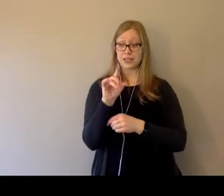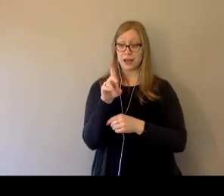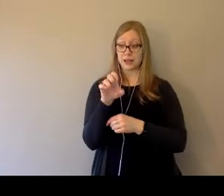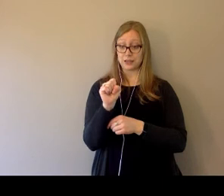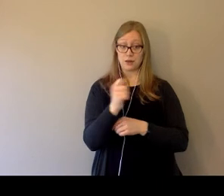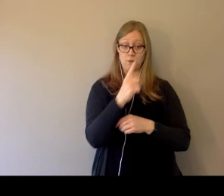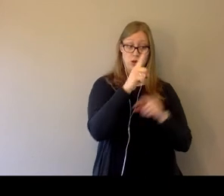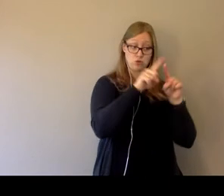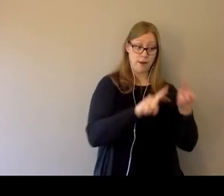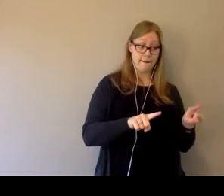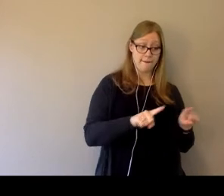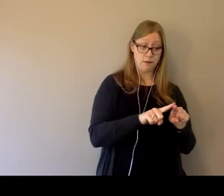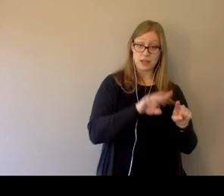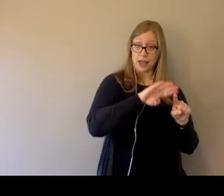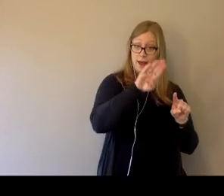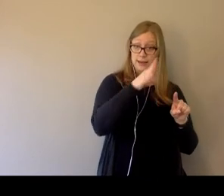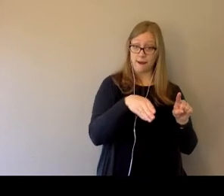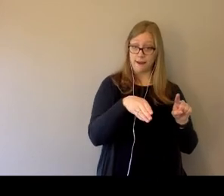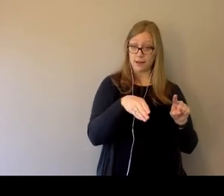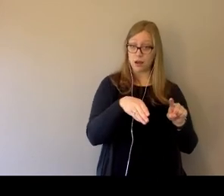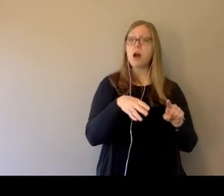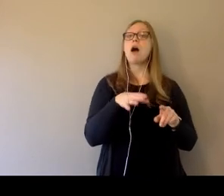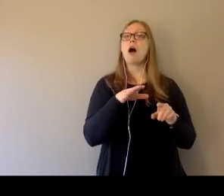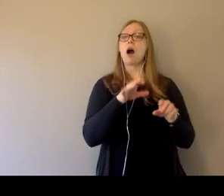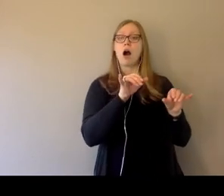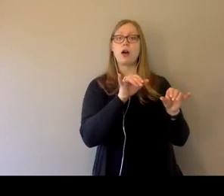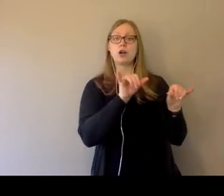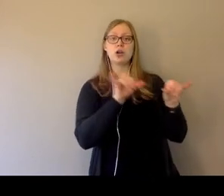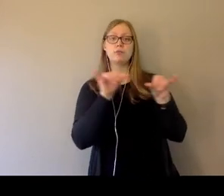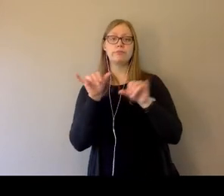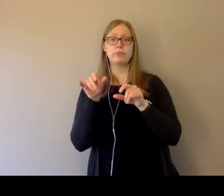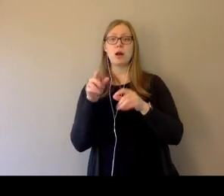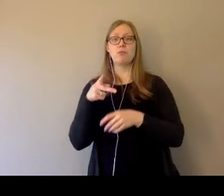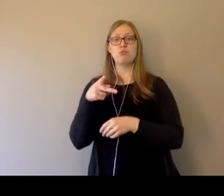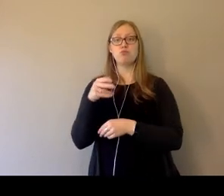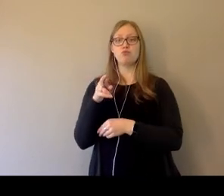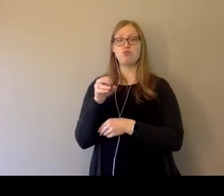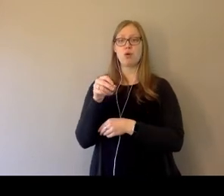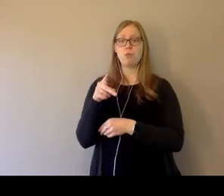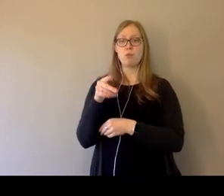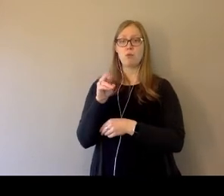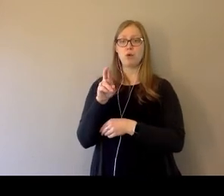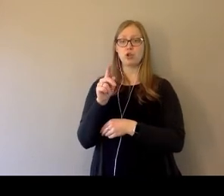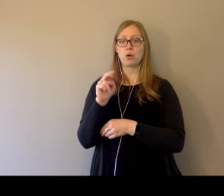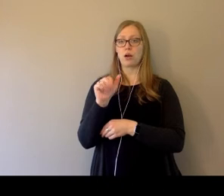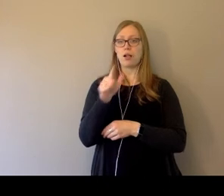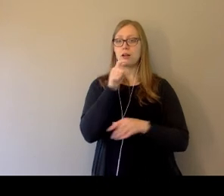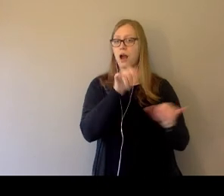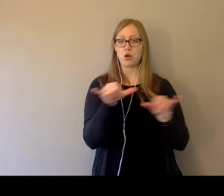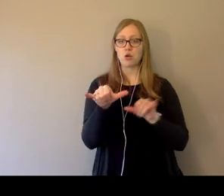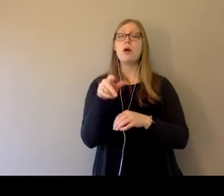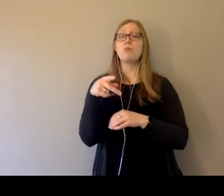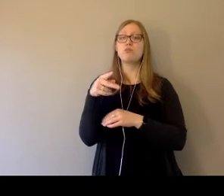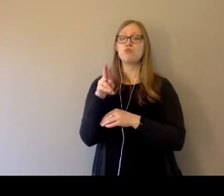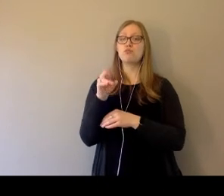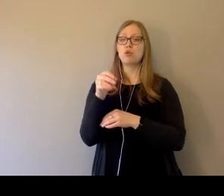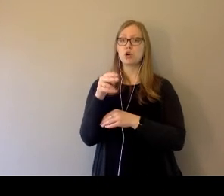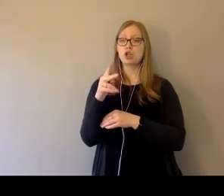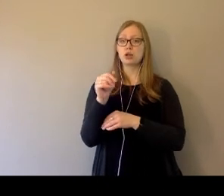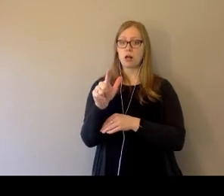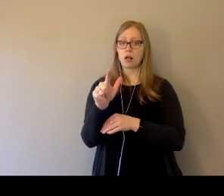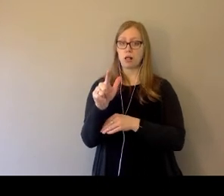triangle and their included angle is congruent, that is enough to show that the triangles are similar. So here, if we look,